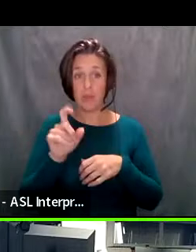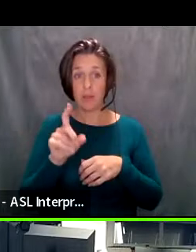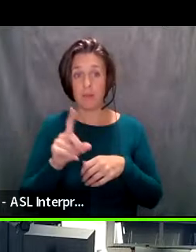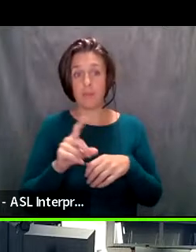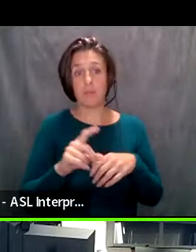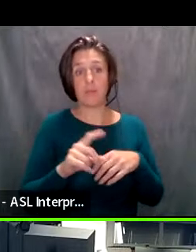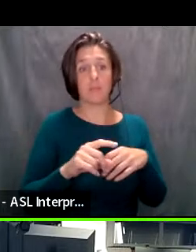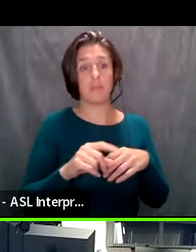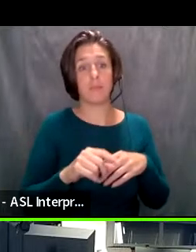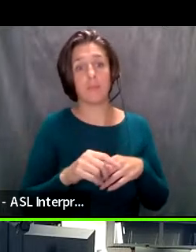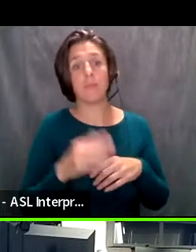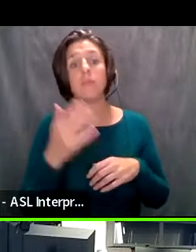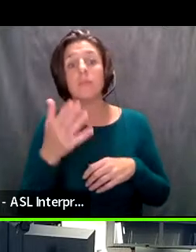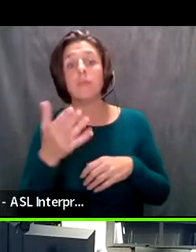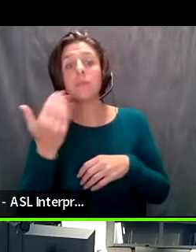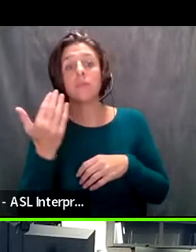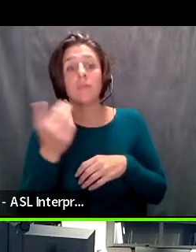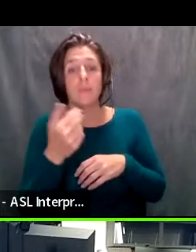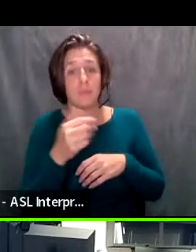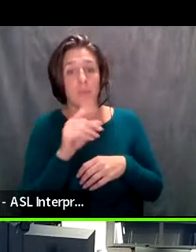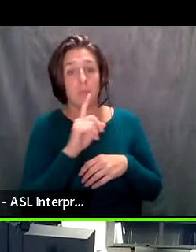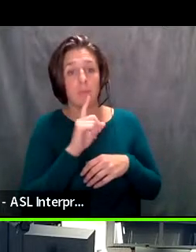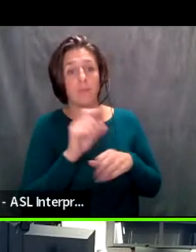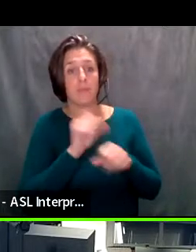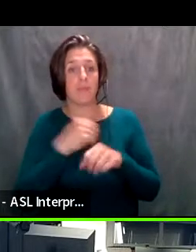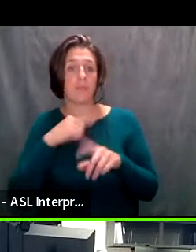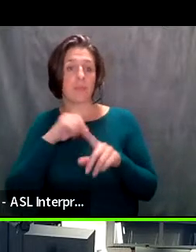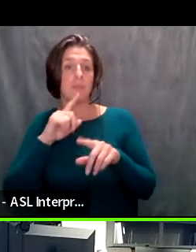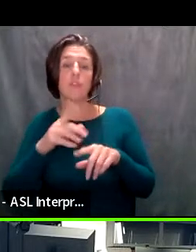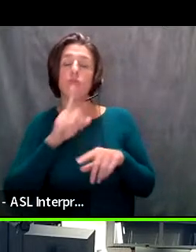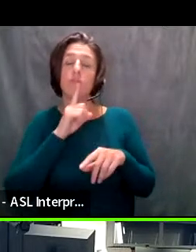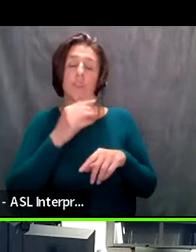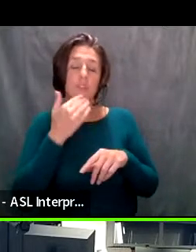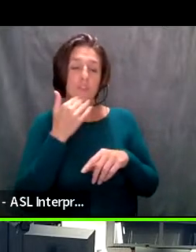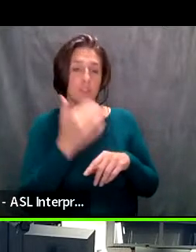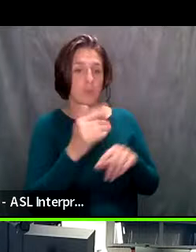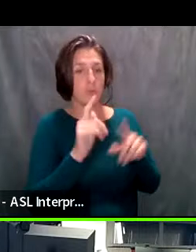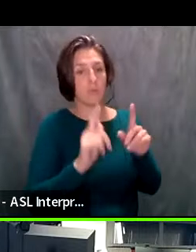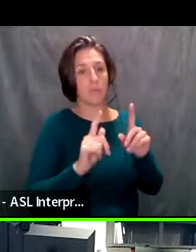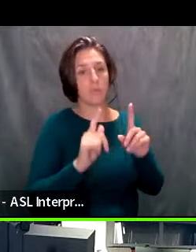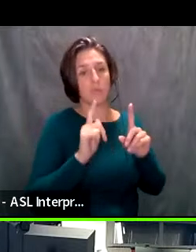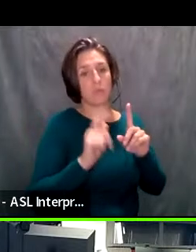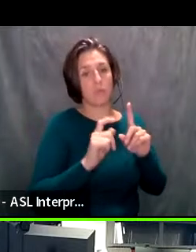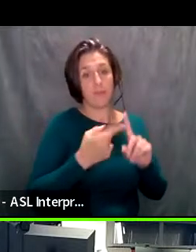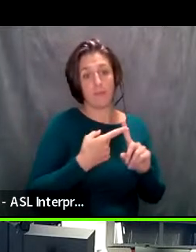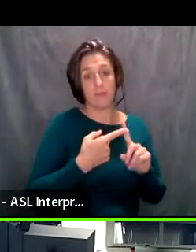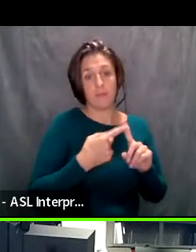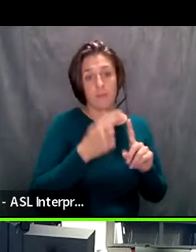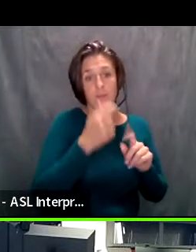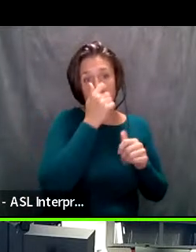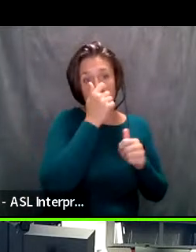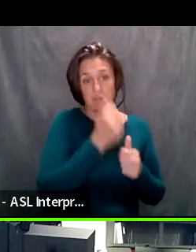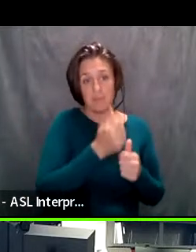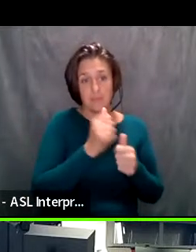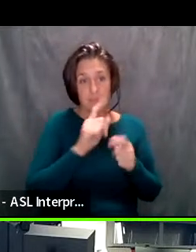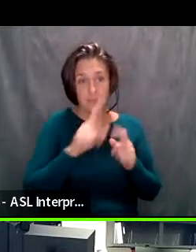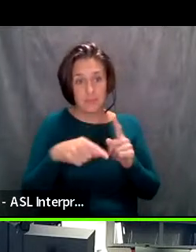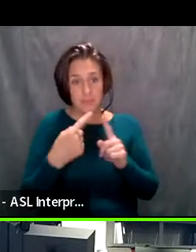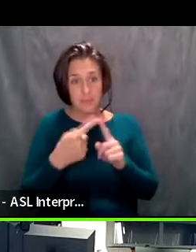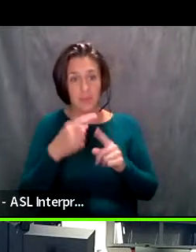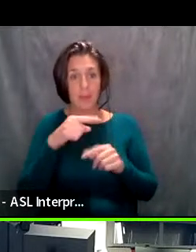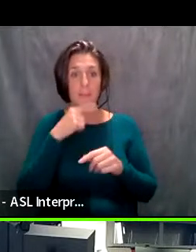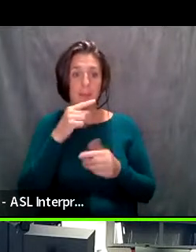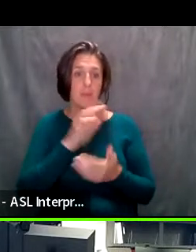I think I can Yeah, answer Mark, that. go ahead. Yeah, great. absolutely. Yeah, no, really good question. First off, what's interesting about public